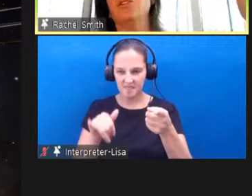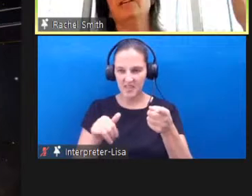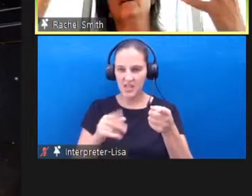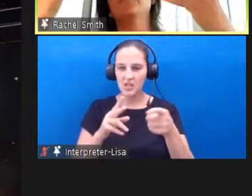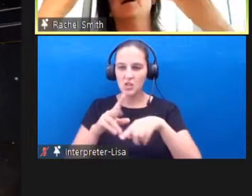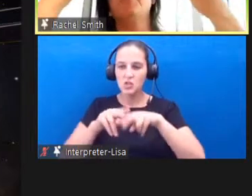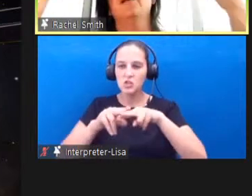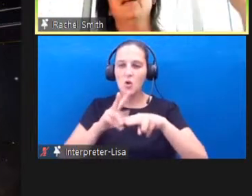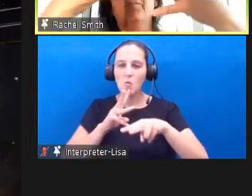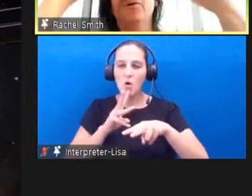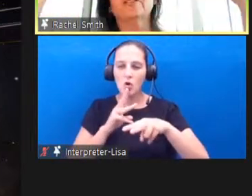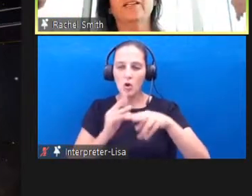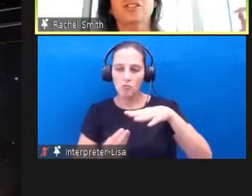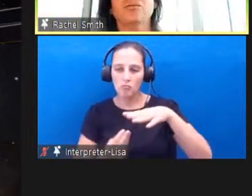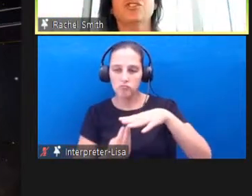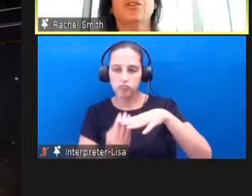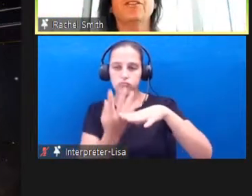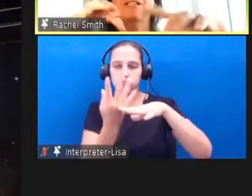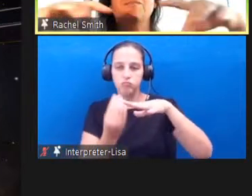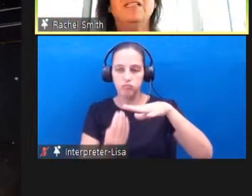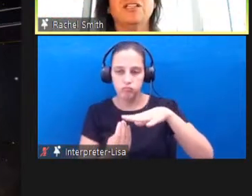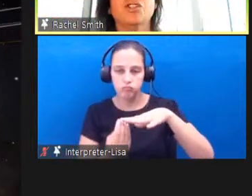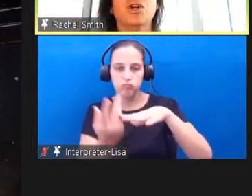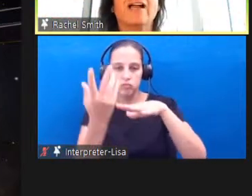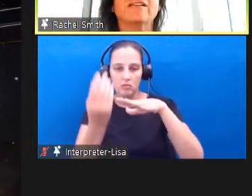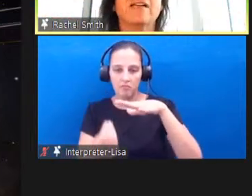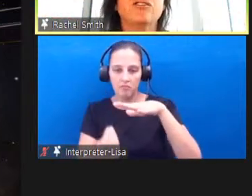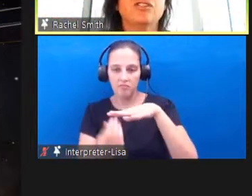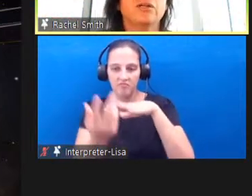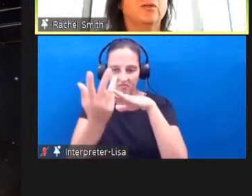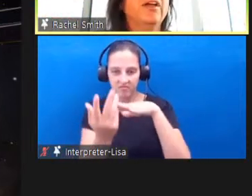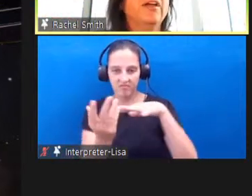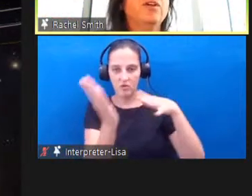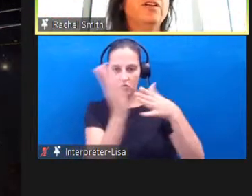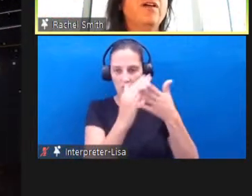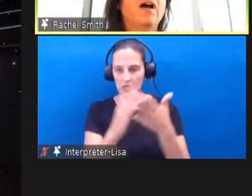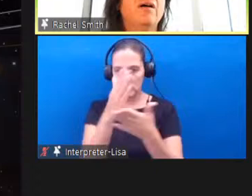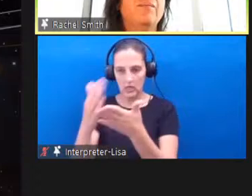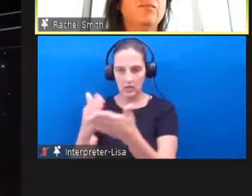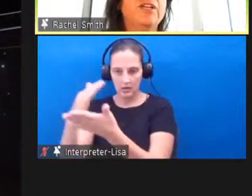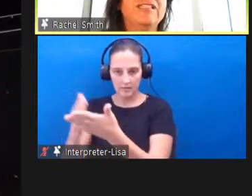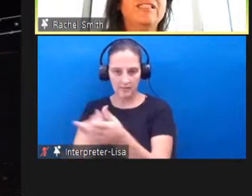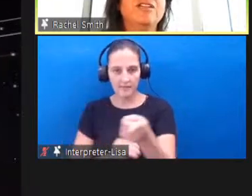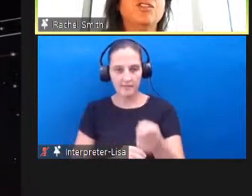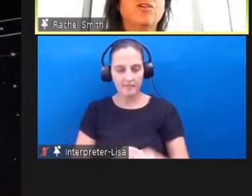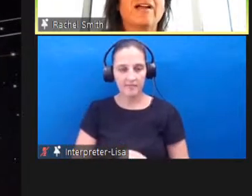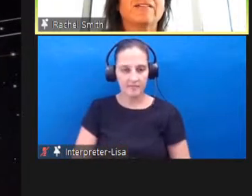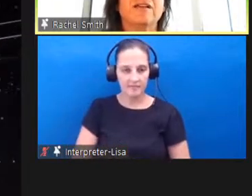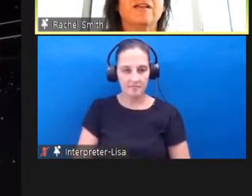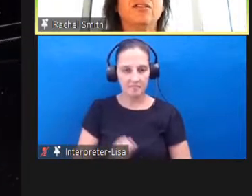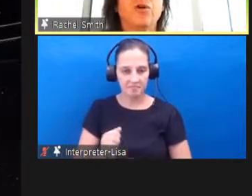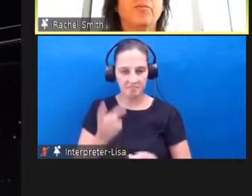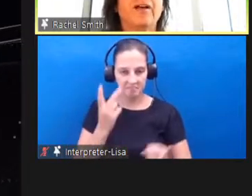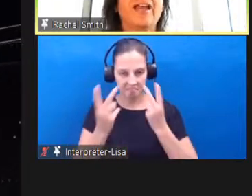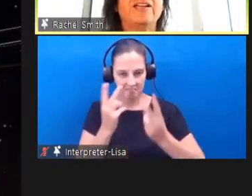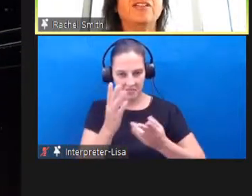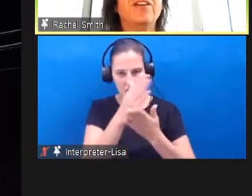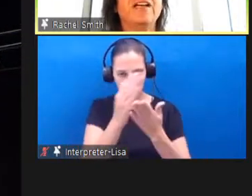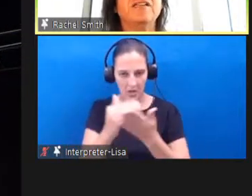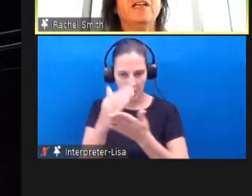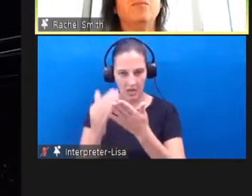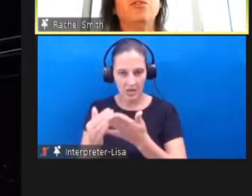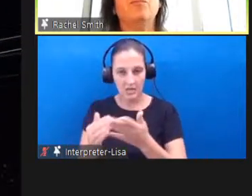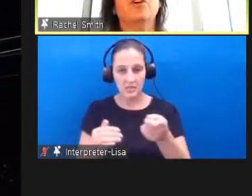water from the ocean comes up and percolates through the surface and makes these cracks. And so we can see these cracks in Europa, and